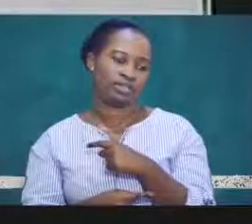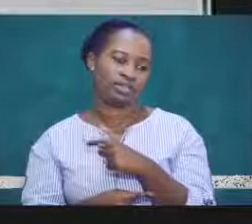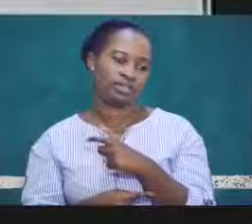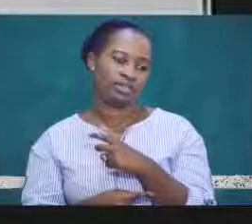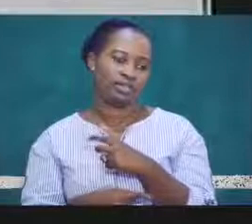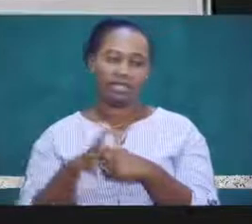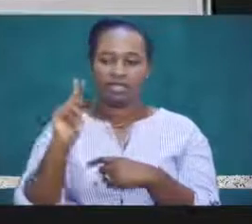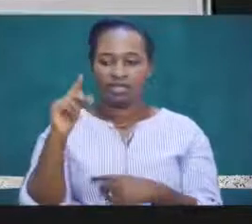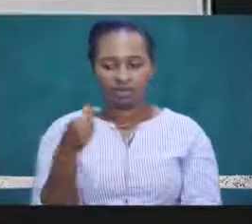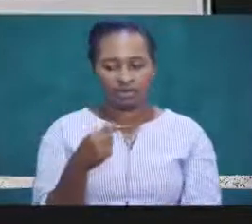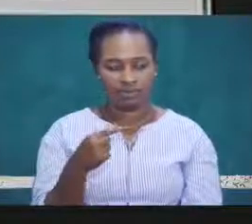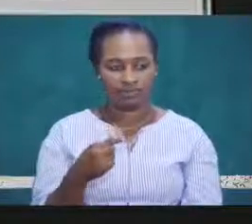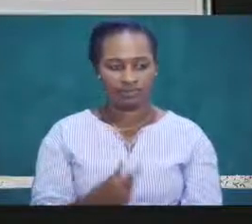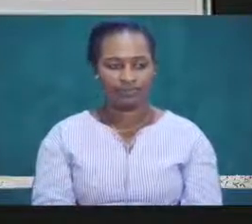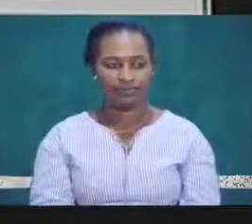30,000 kilograms.